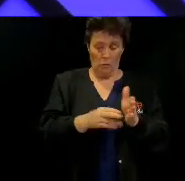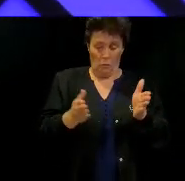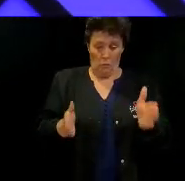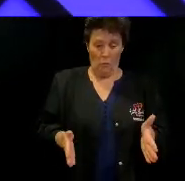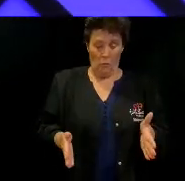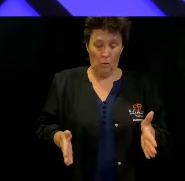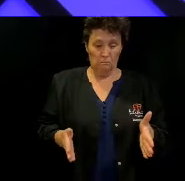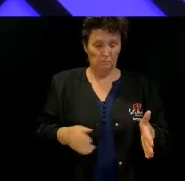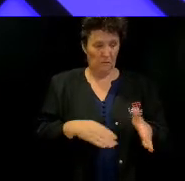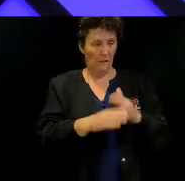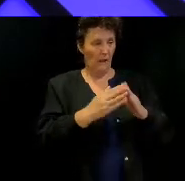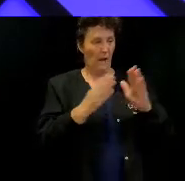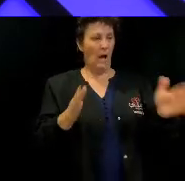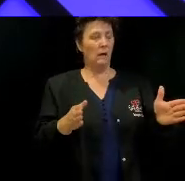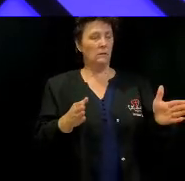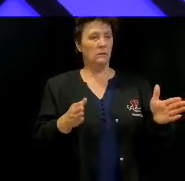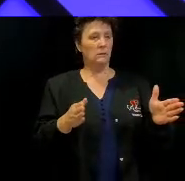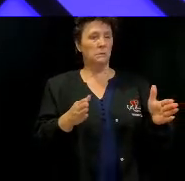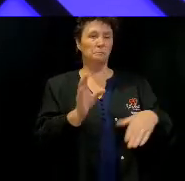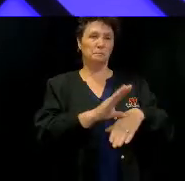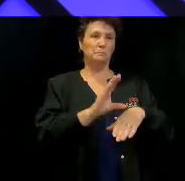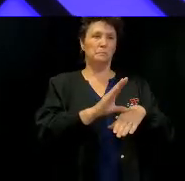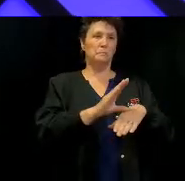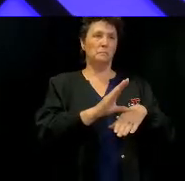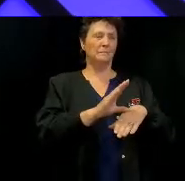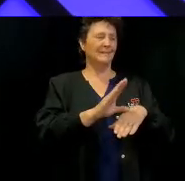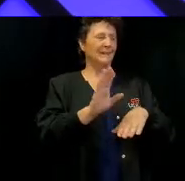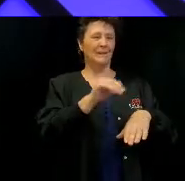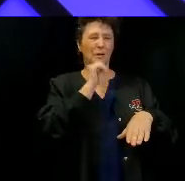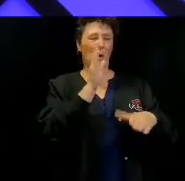dead. Why trouble the teacher any further?